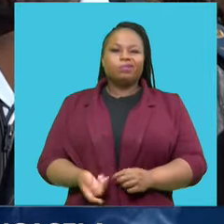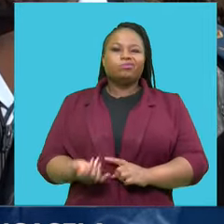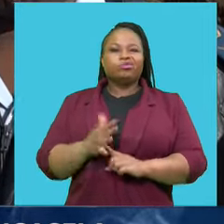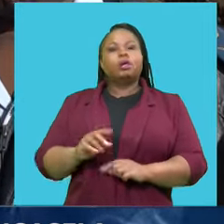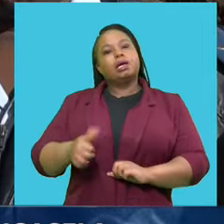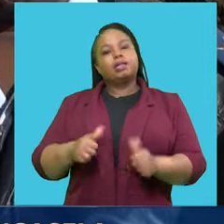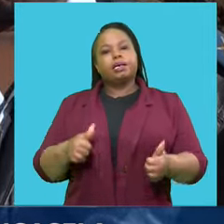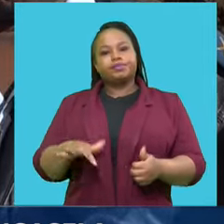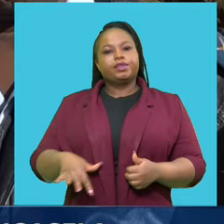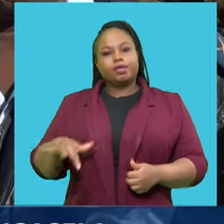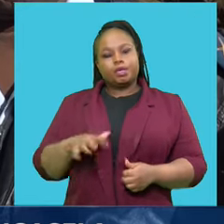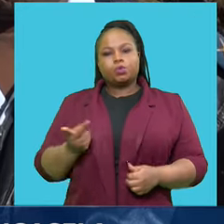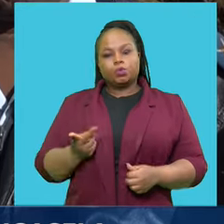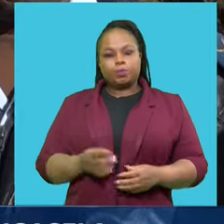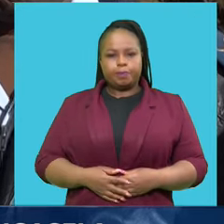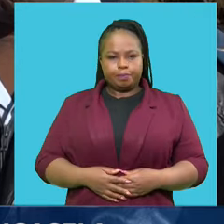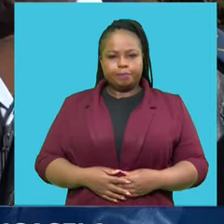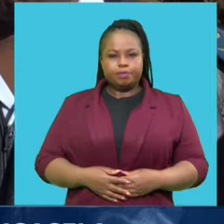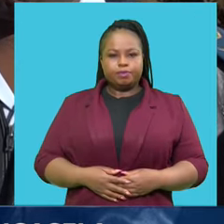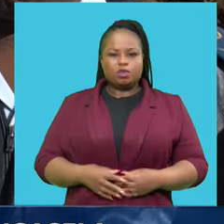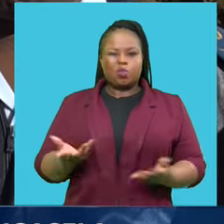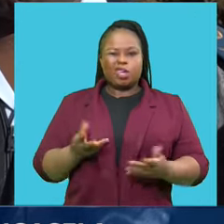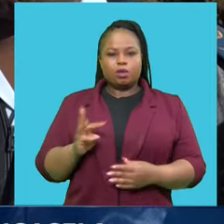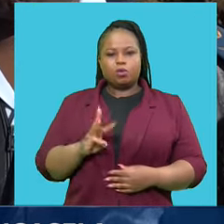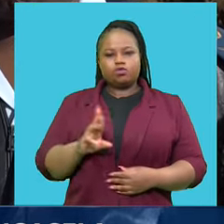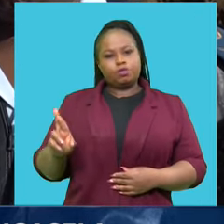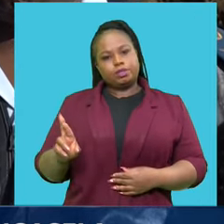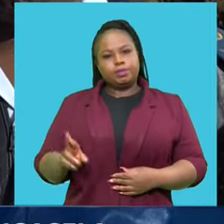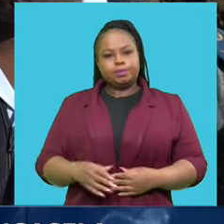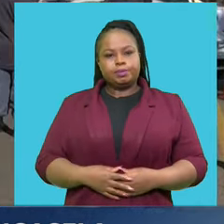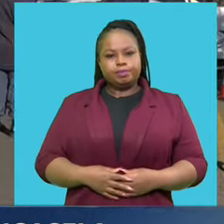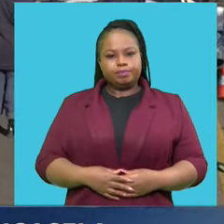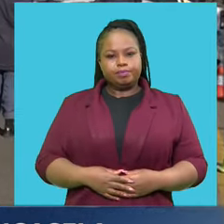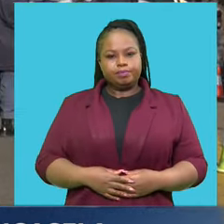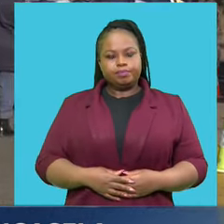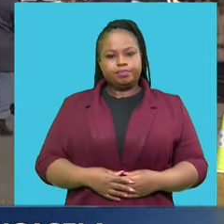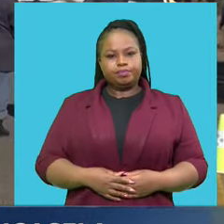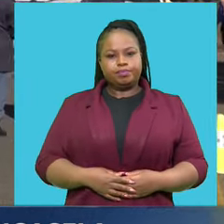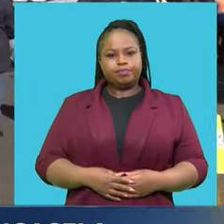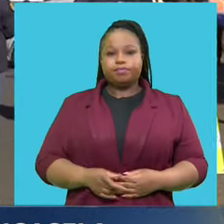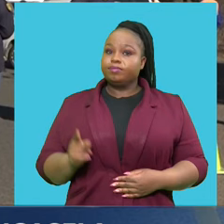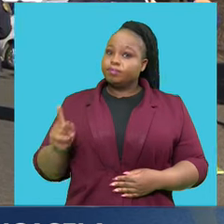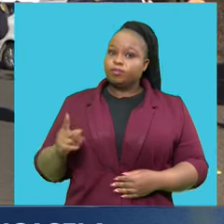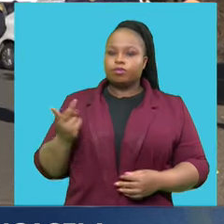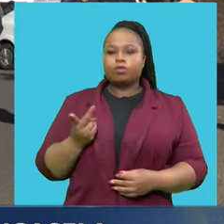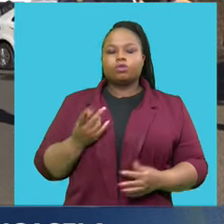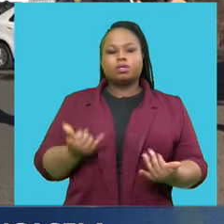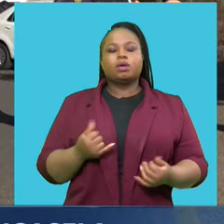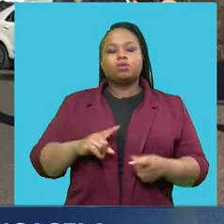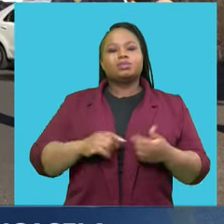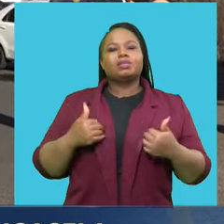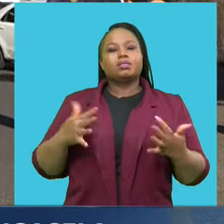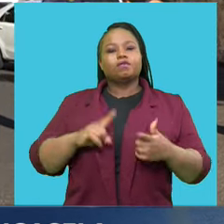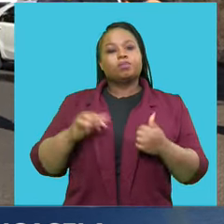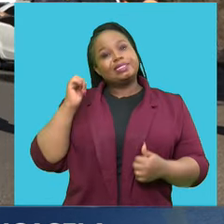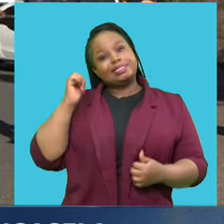other areas which are area of concern within a West Rand district. Ngokwengxelo ukusukela izolo